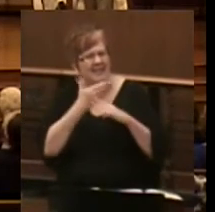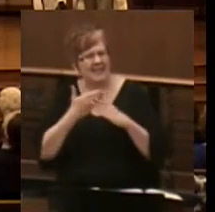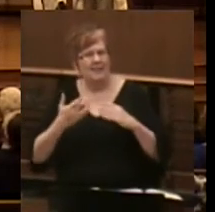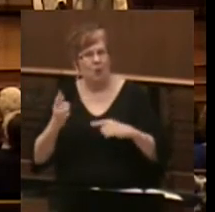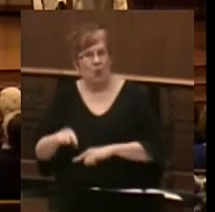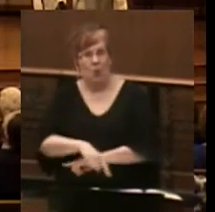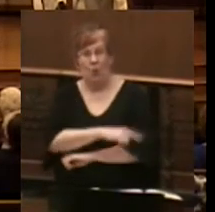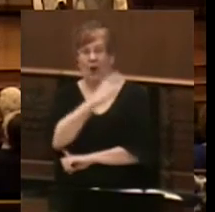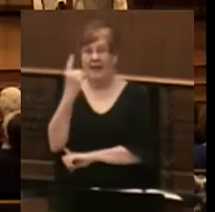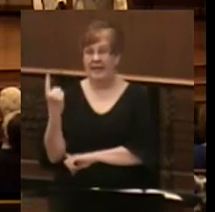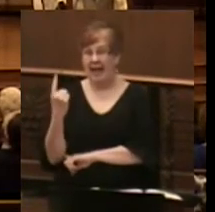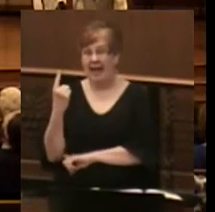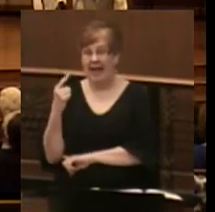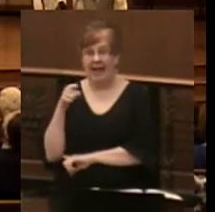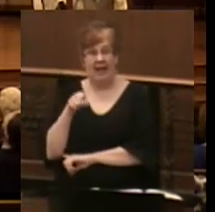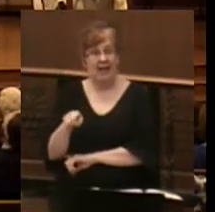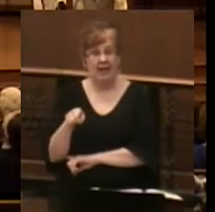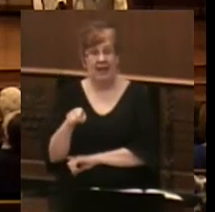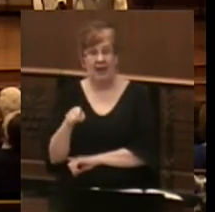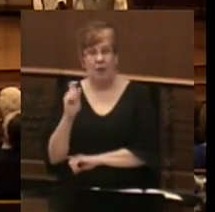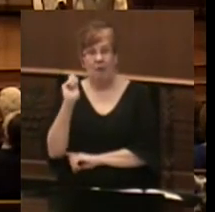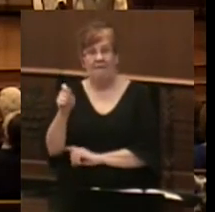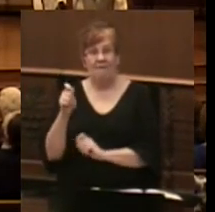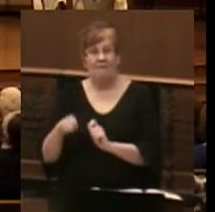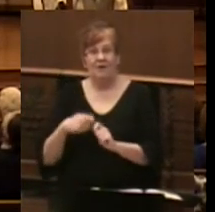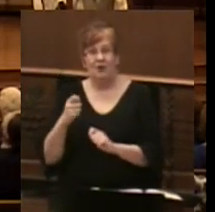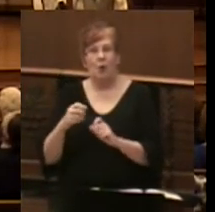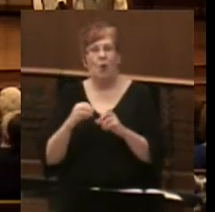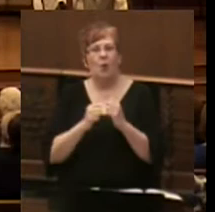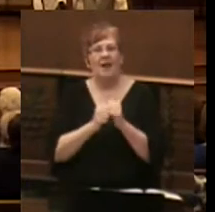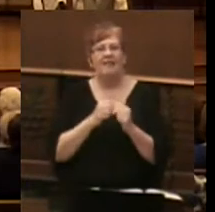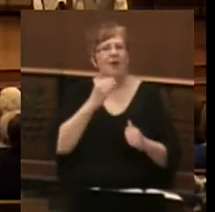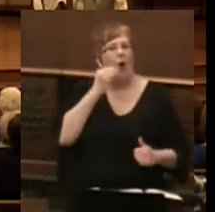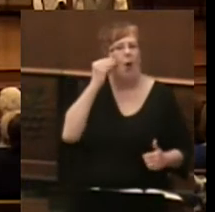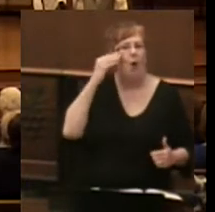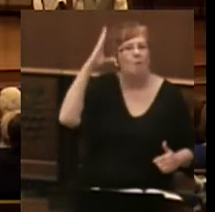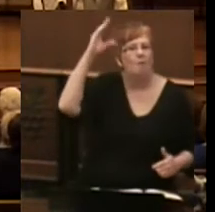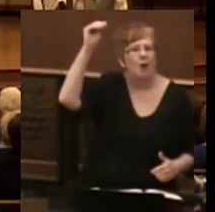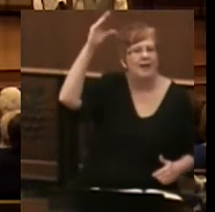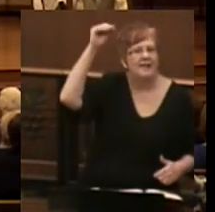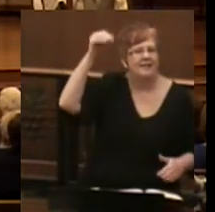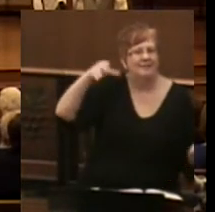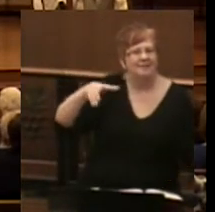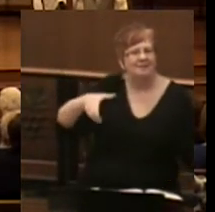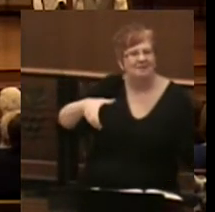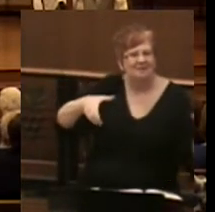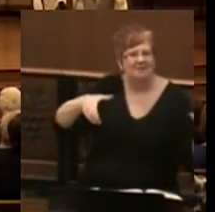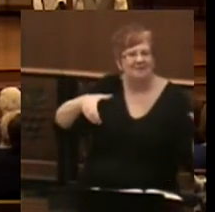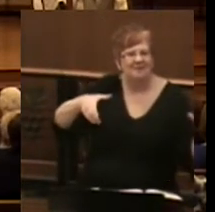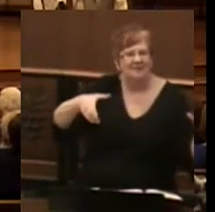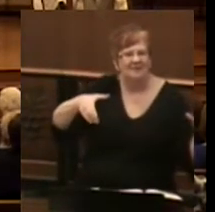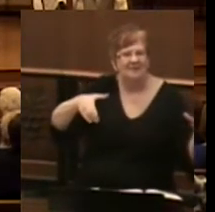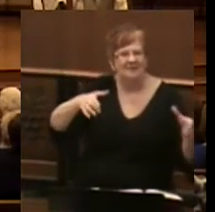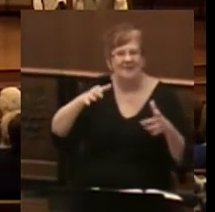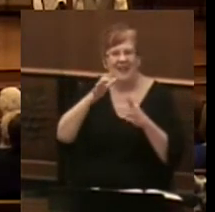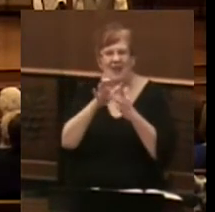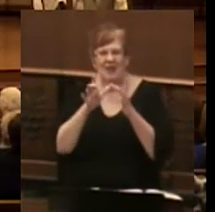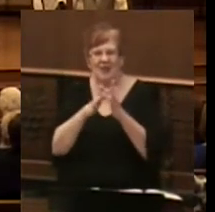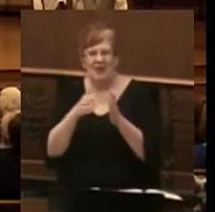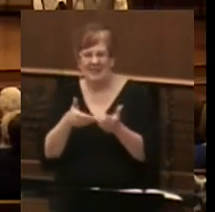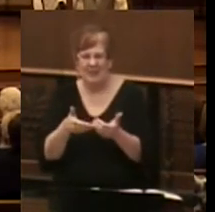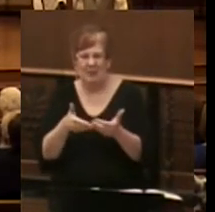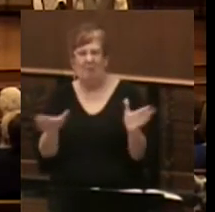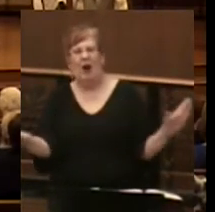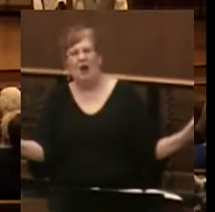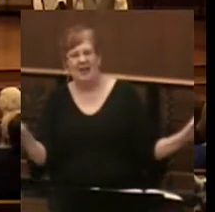day he went fishing with his homeboys. And Jesus parted the water that he'd